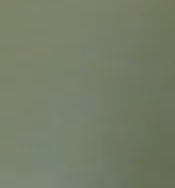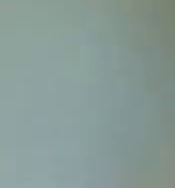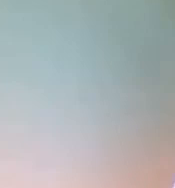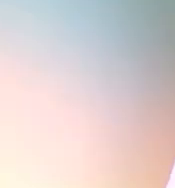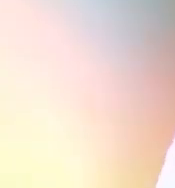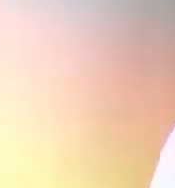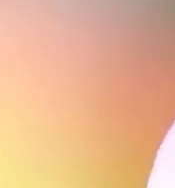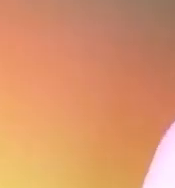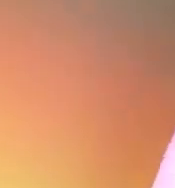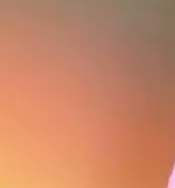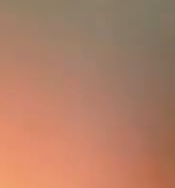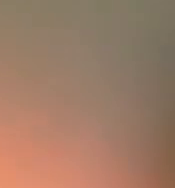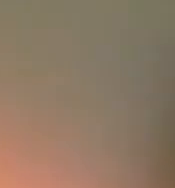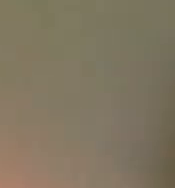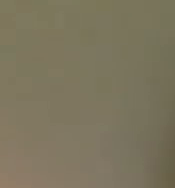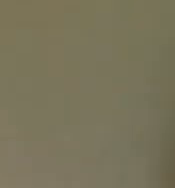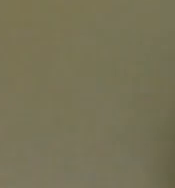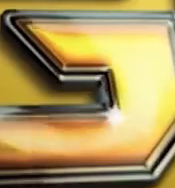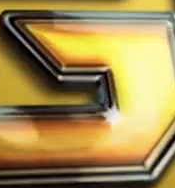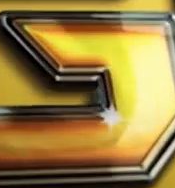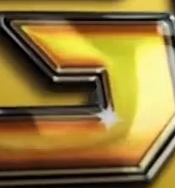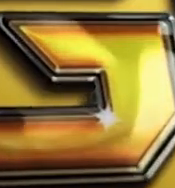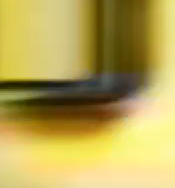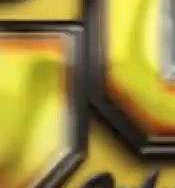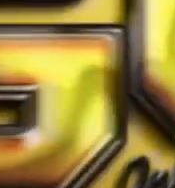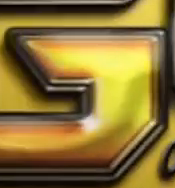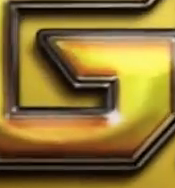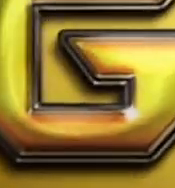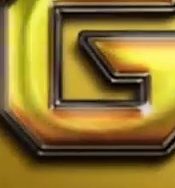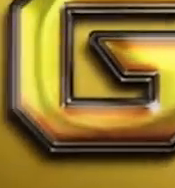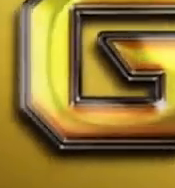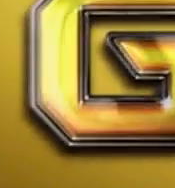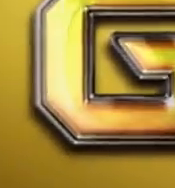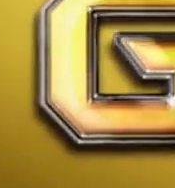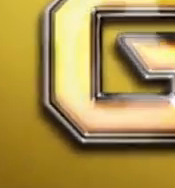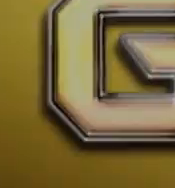FM because they play all my classic hits. Gold FM, only the classic hits.